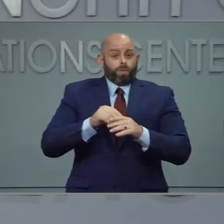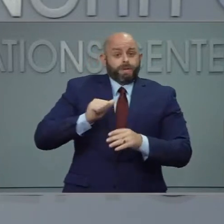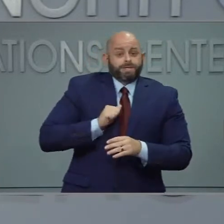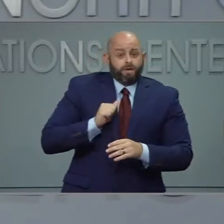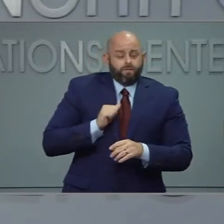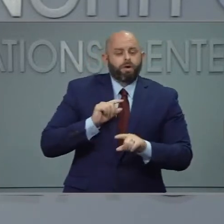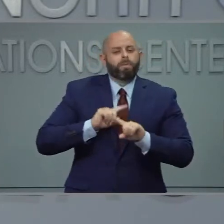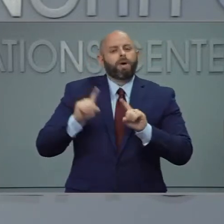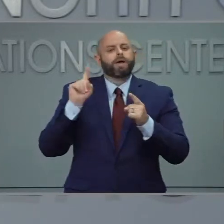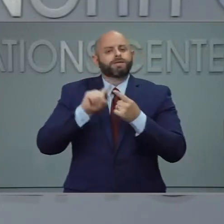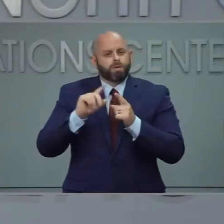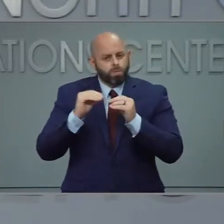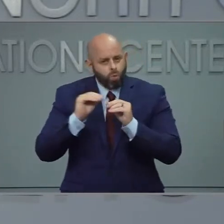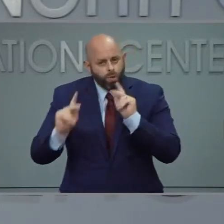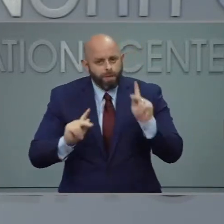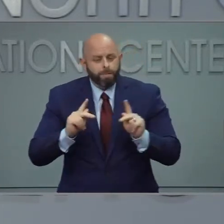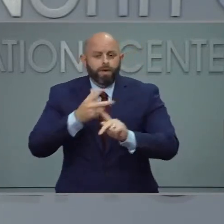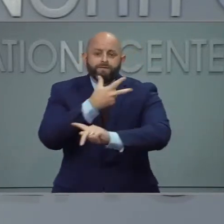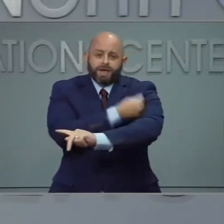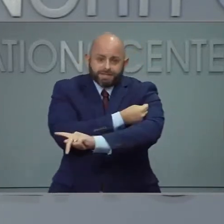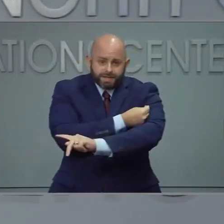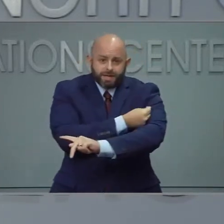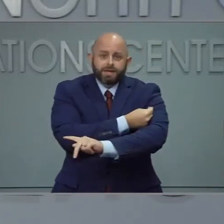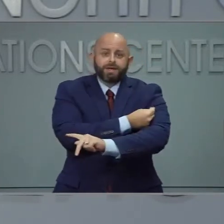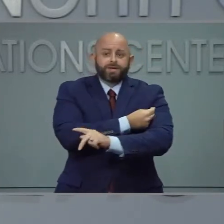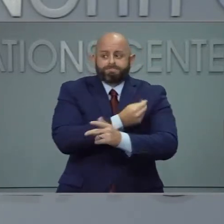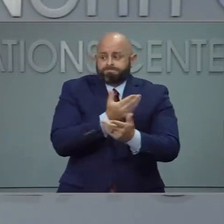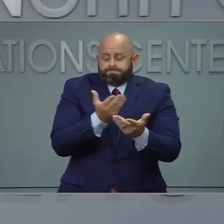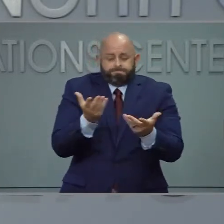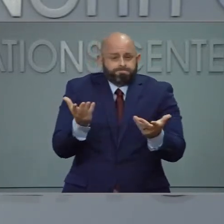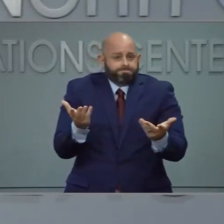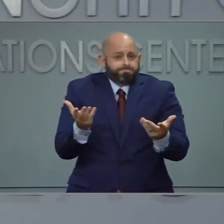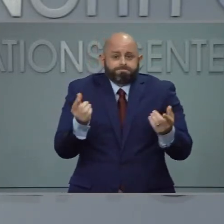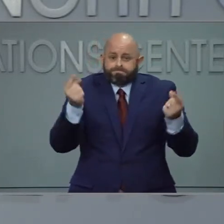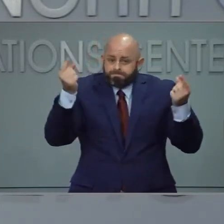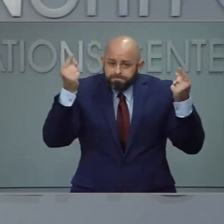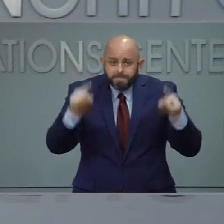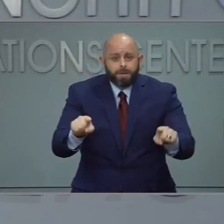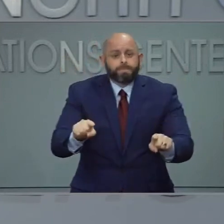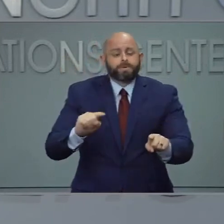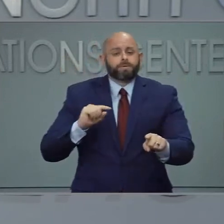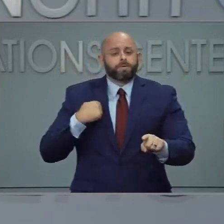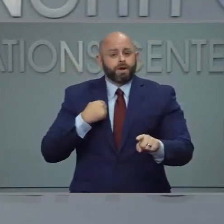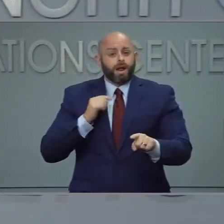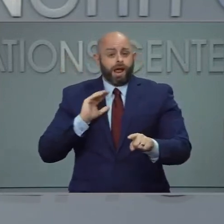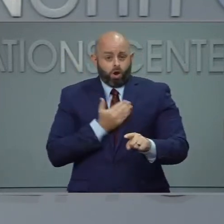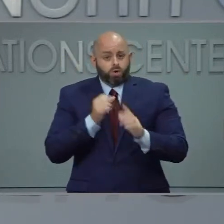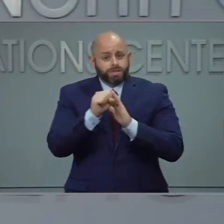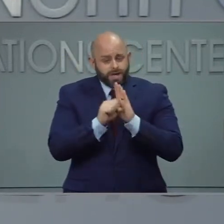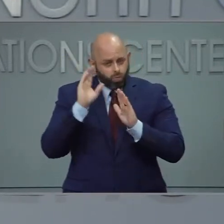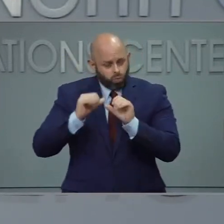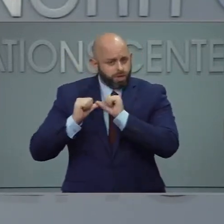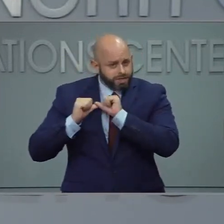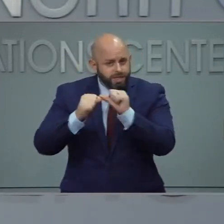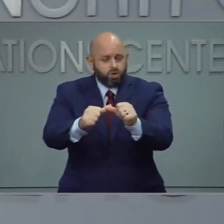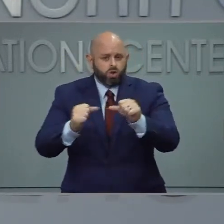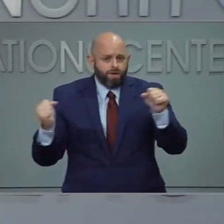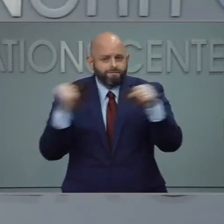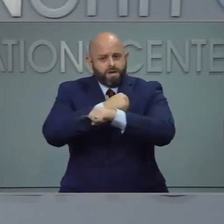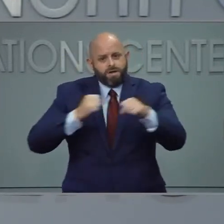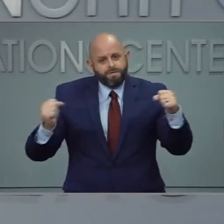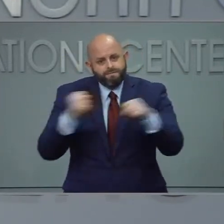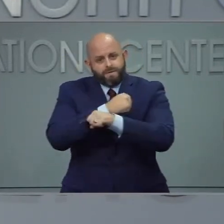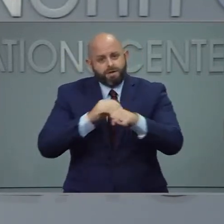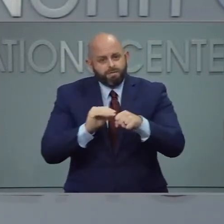is the reality we have to confront. And our state will continue to battle this pandemic by increasing our